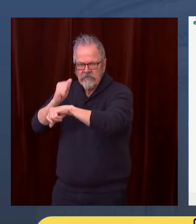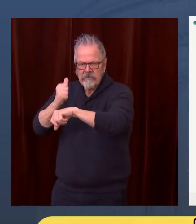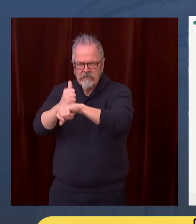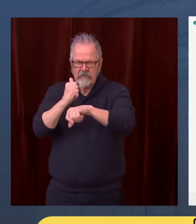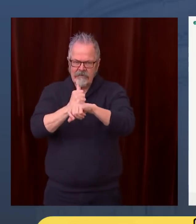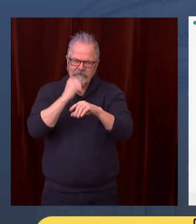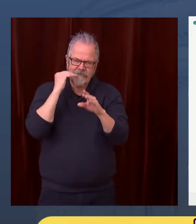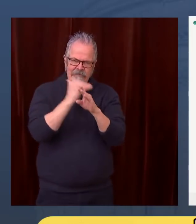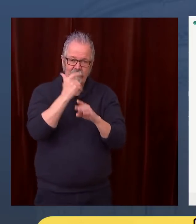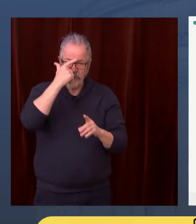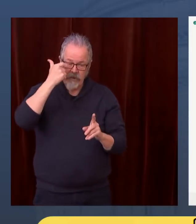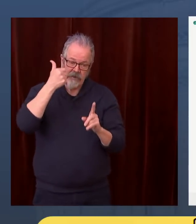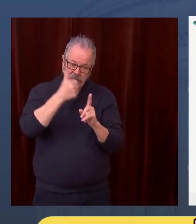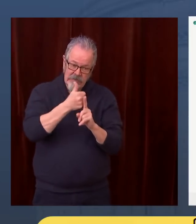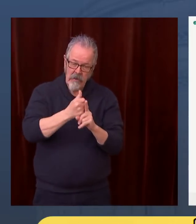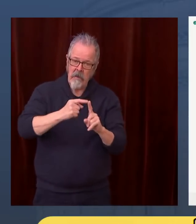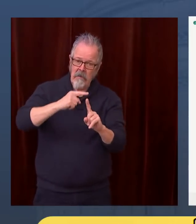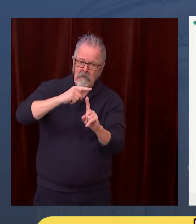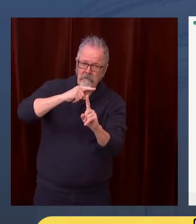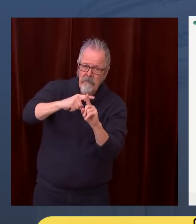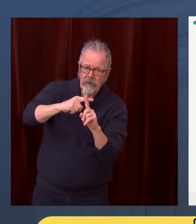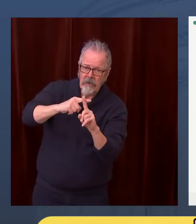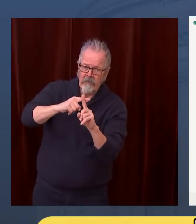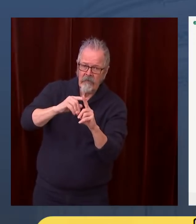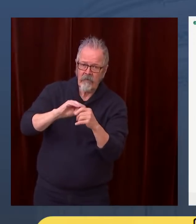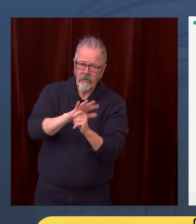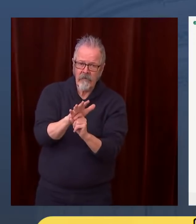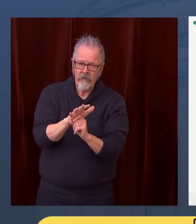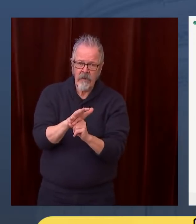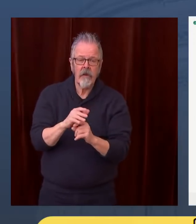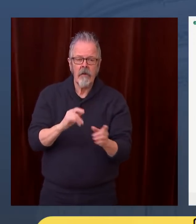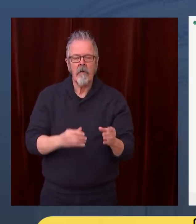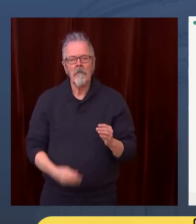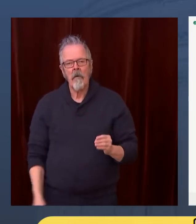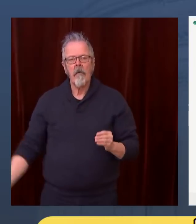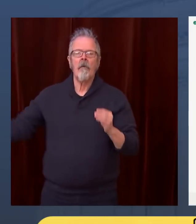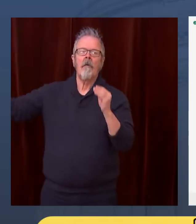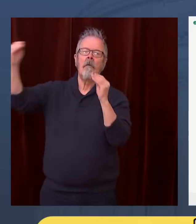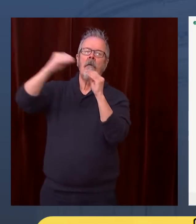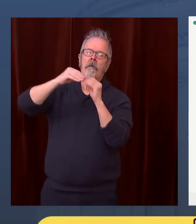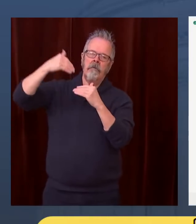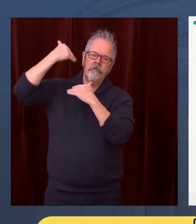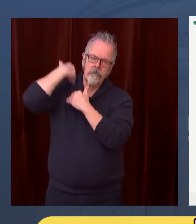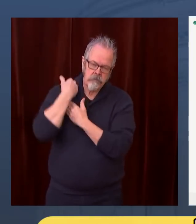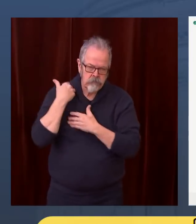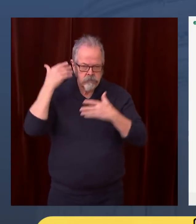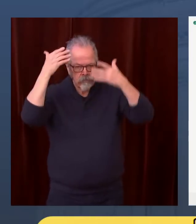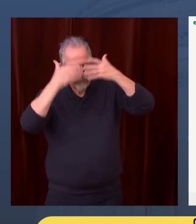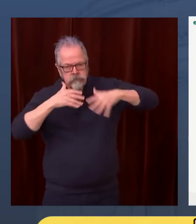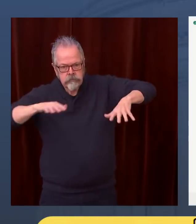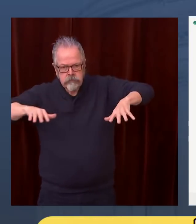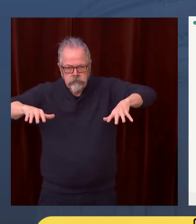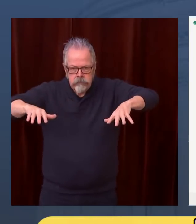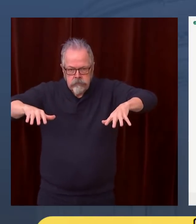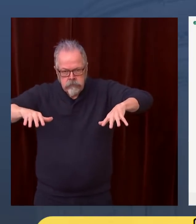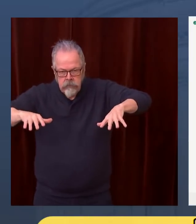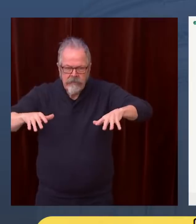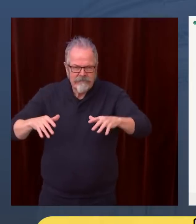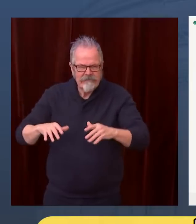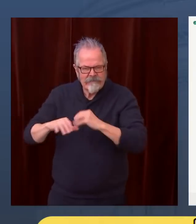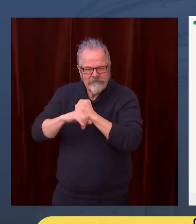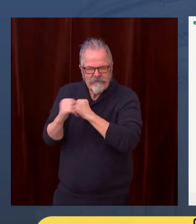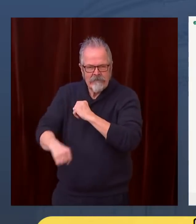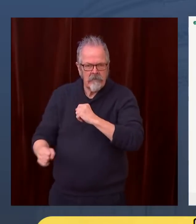that individual tests positive for COVID-19, that adds an additional burden to the healthcare system. That's what we're hearing from both our